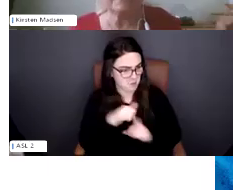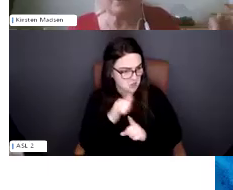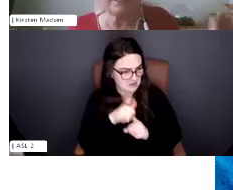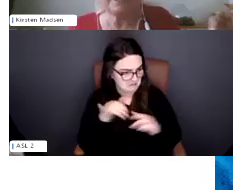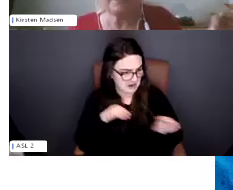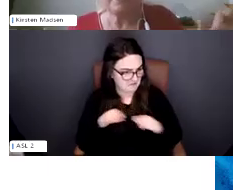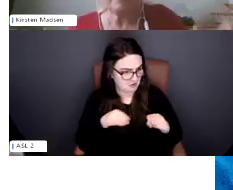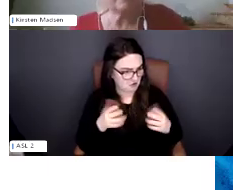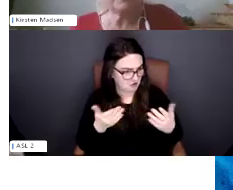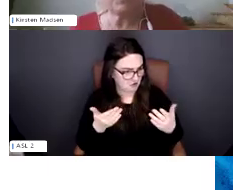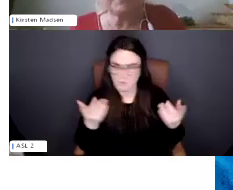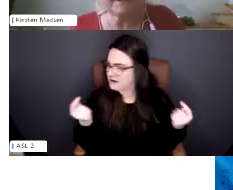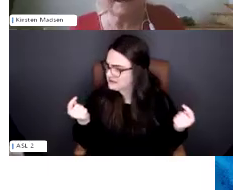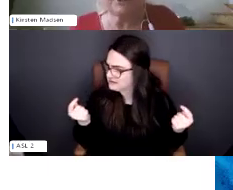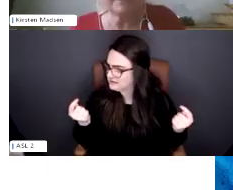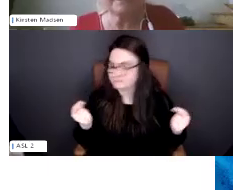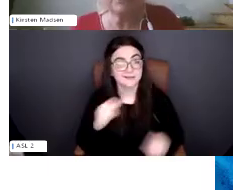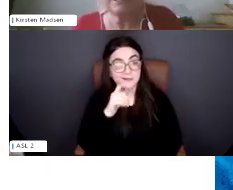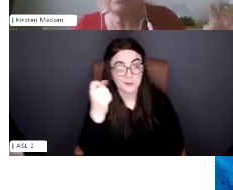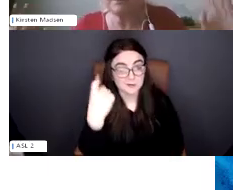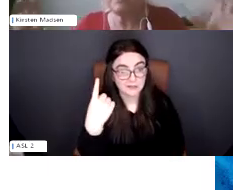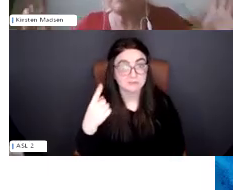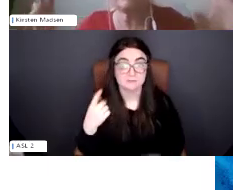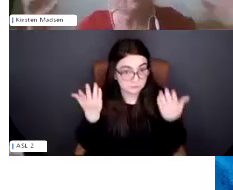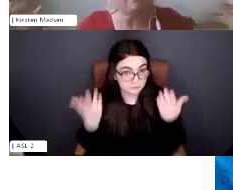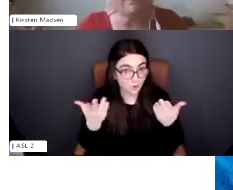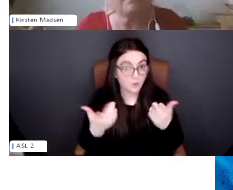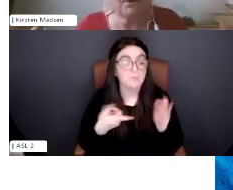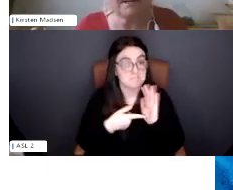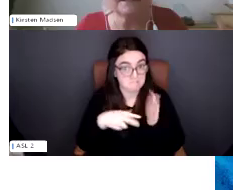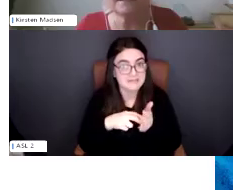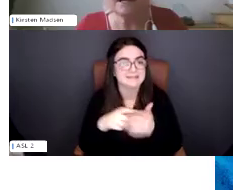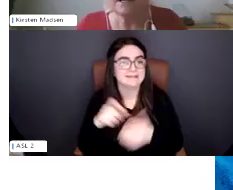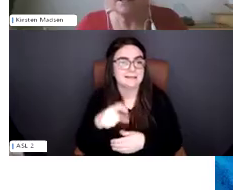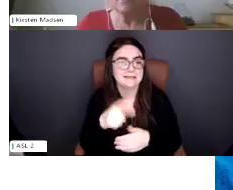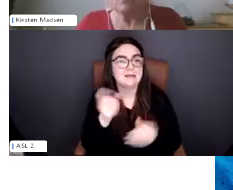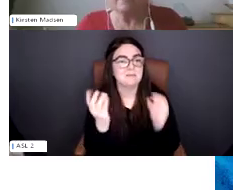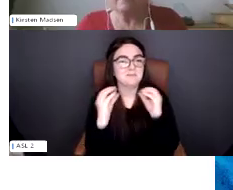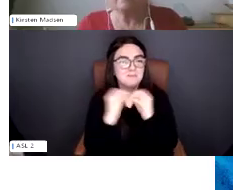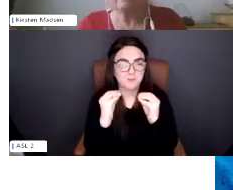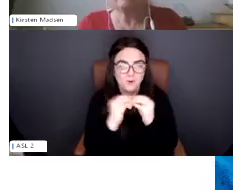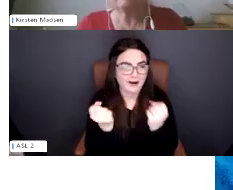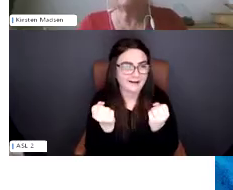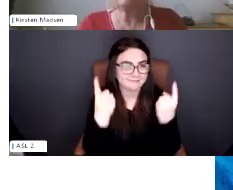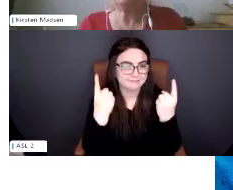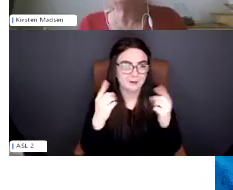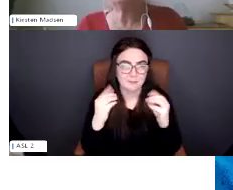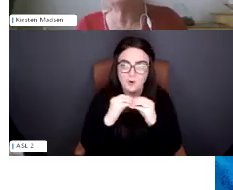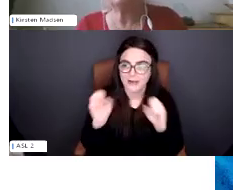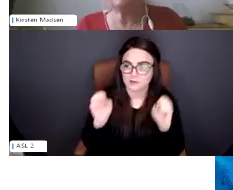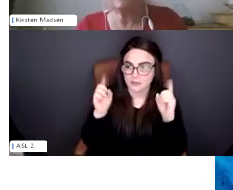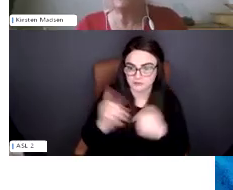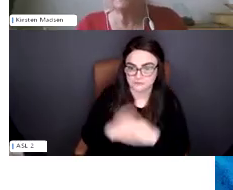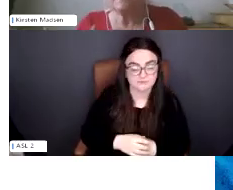implications. That's why also through discussion and education, people have these aha moments where, for example, one